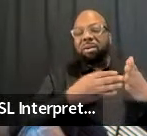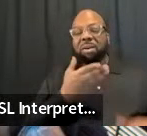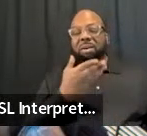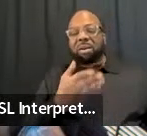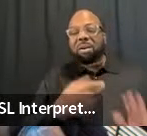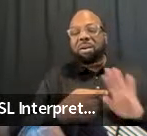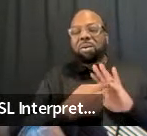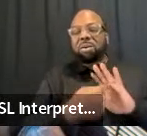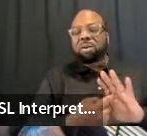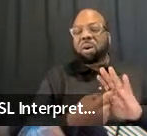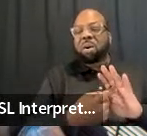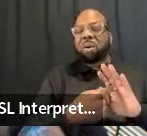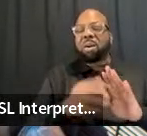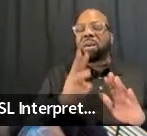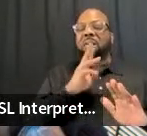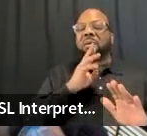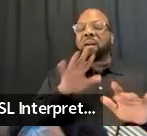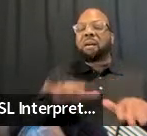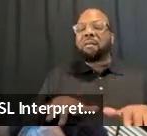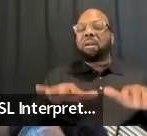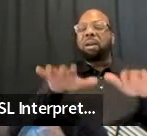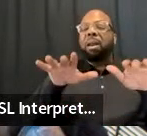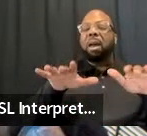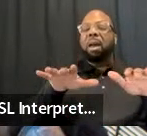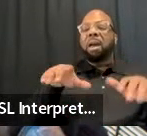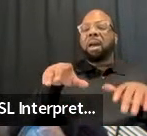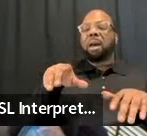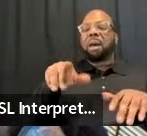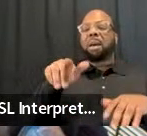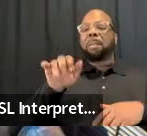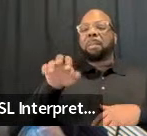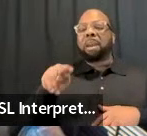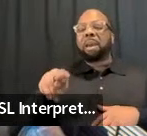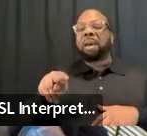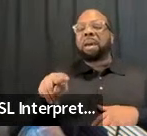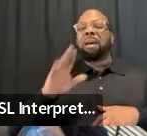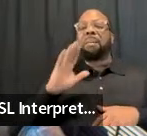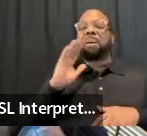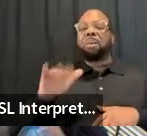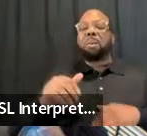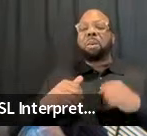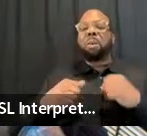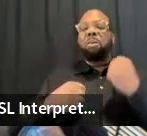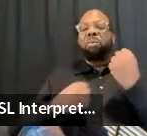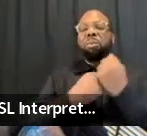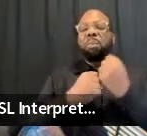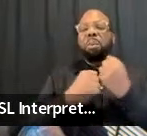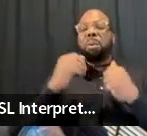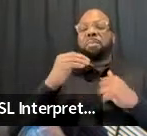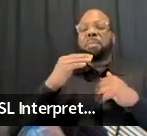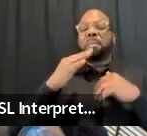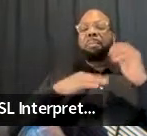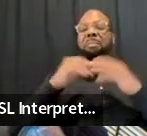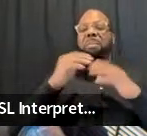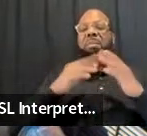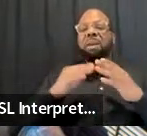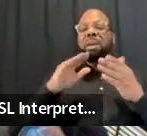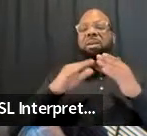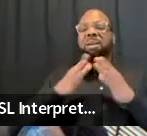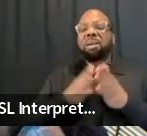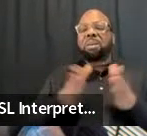floodplain, but with this proposal available to everyone citywide to support building electrification. Next slide.